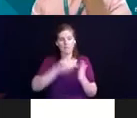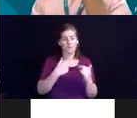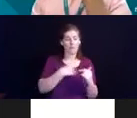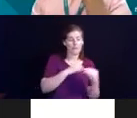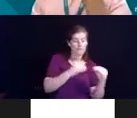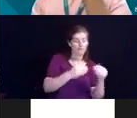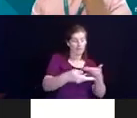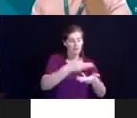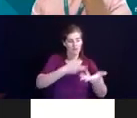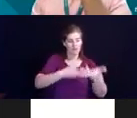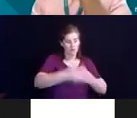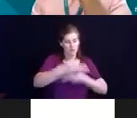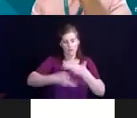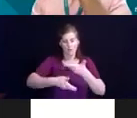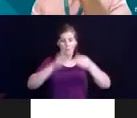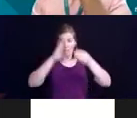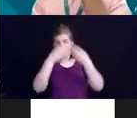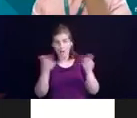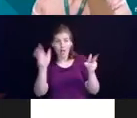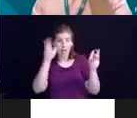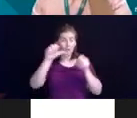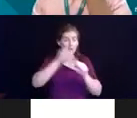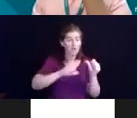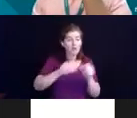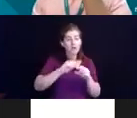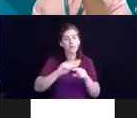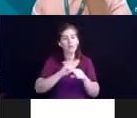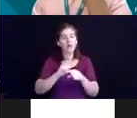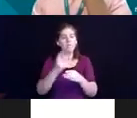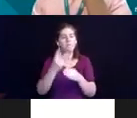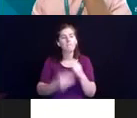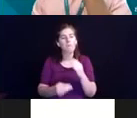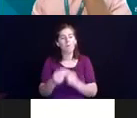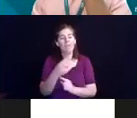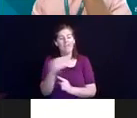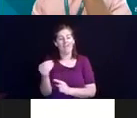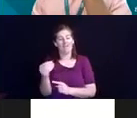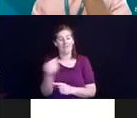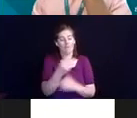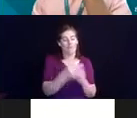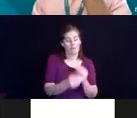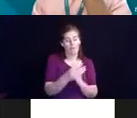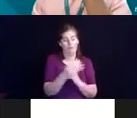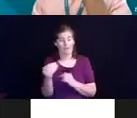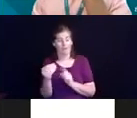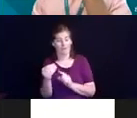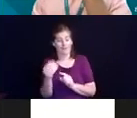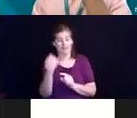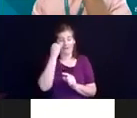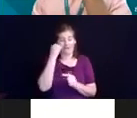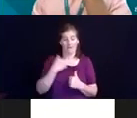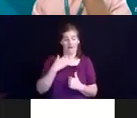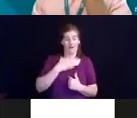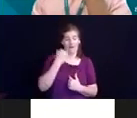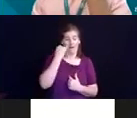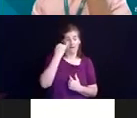open-minded and listening to one another. We want them to practice both and approaches to new ideas. So if I have an idea and then